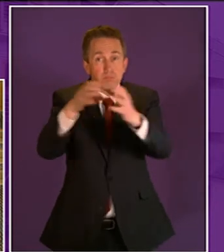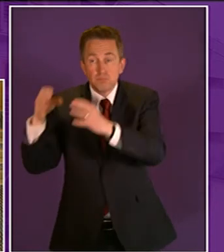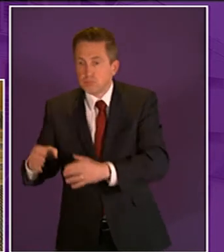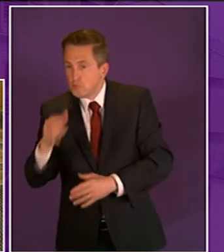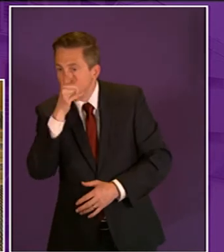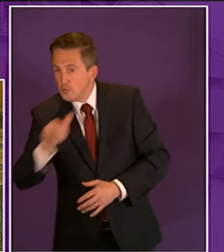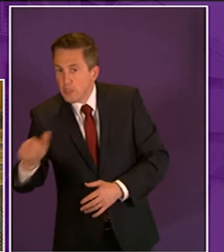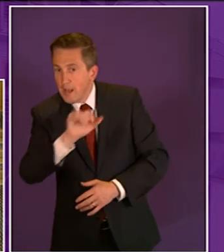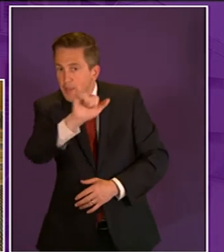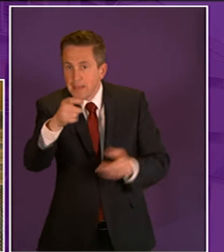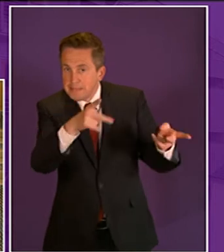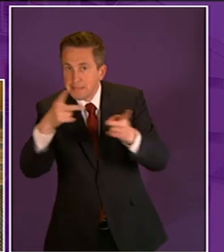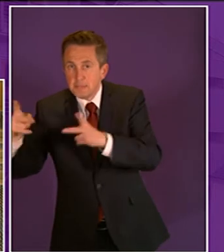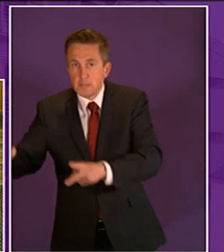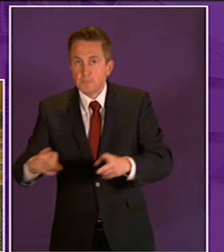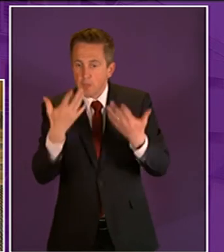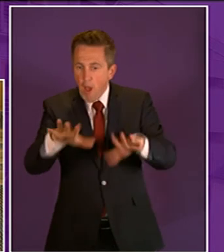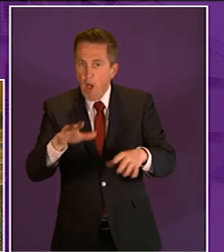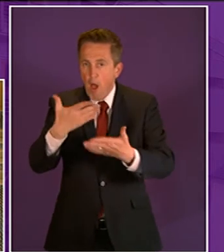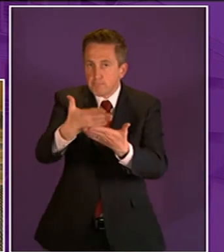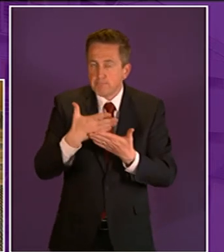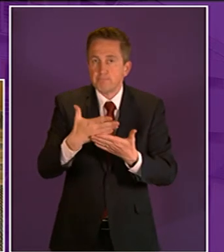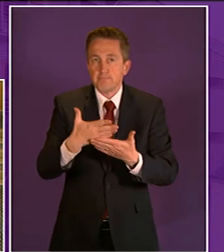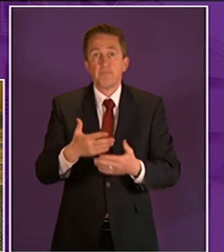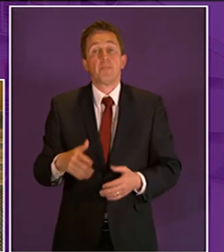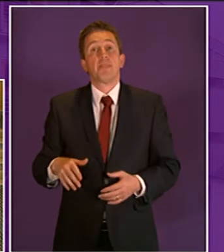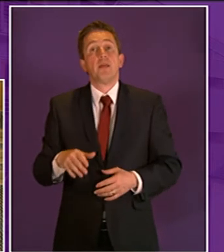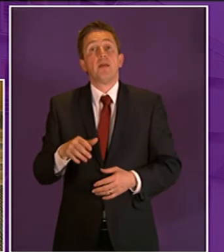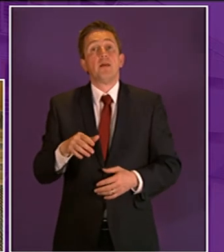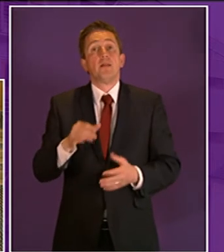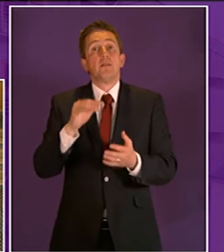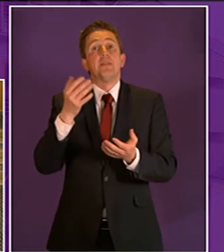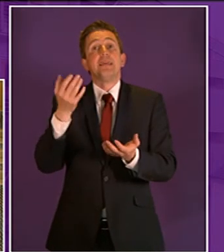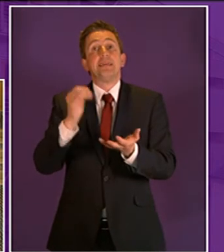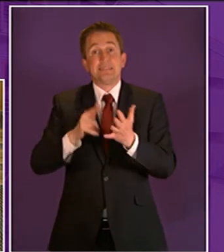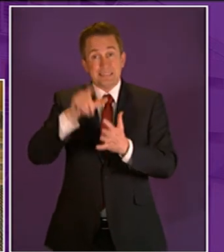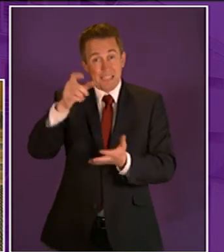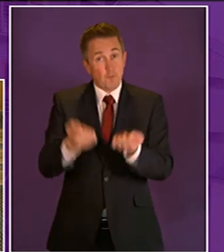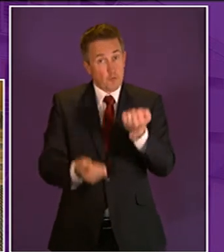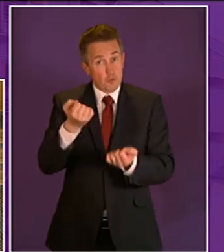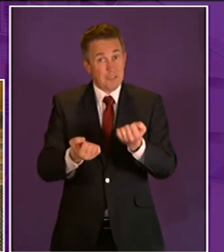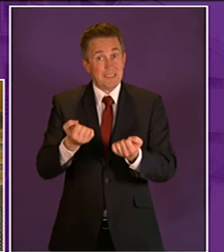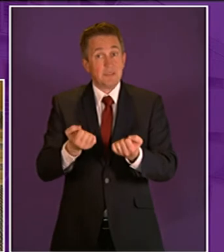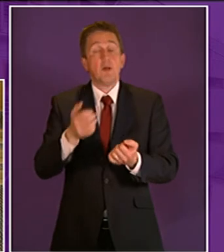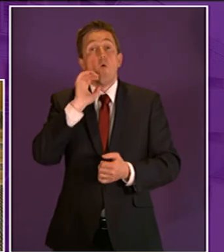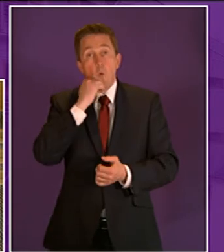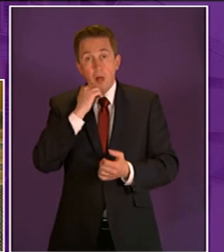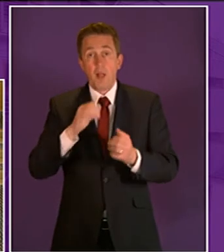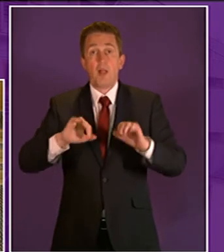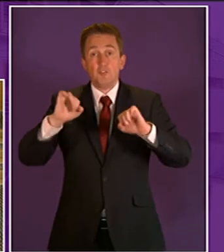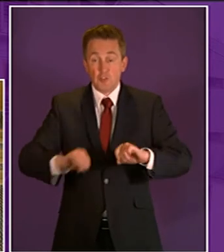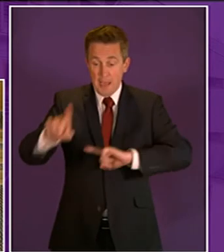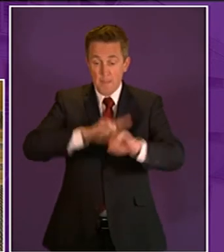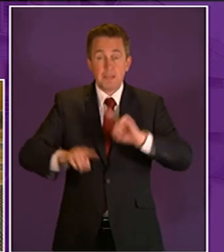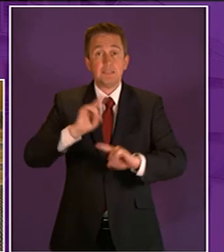appropriate resilience in place. The Cabinet Secretary for Justice will today chair a meeting of the National Cyber Resilience Leaders Board,